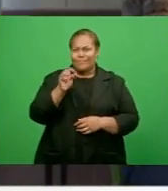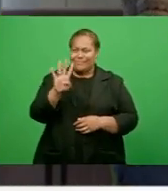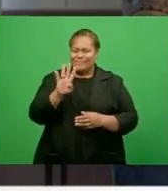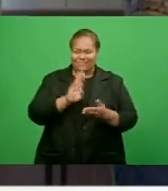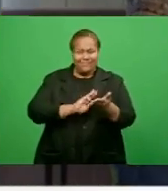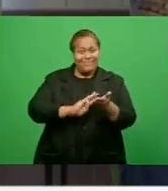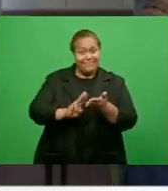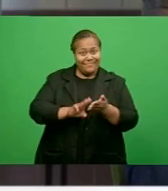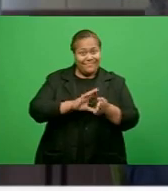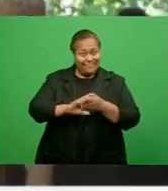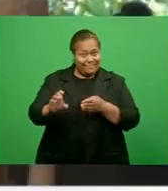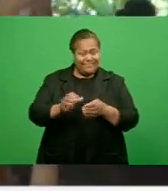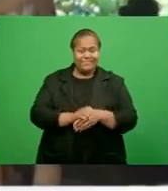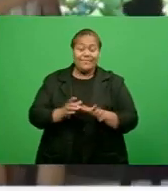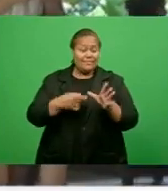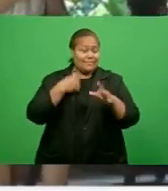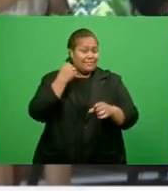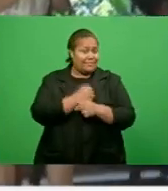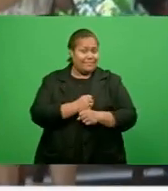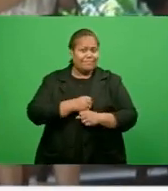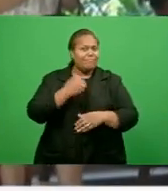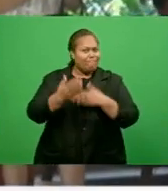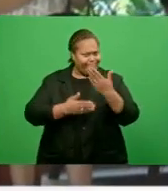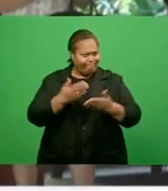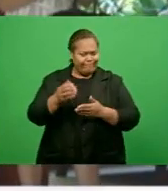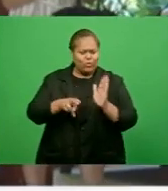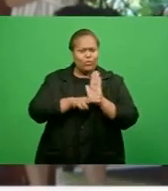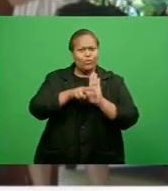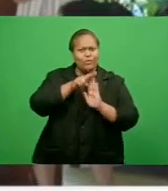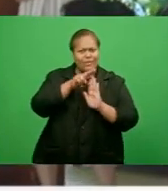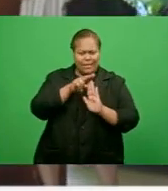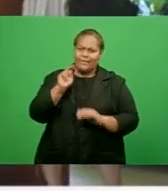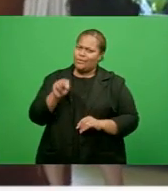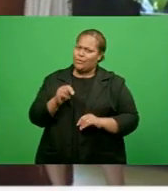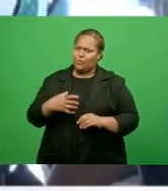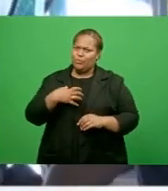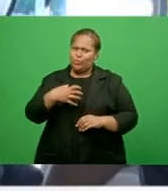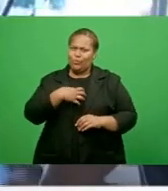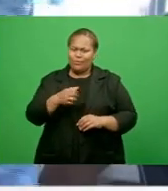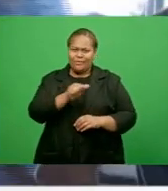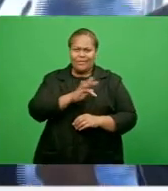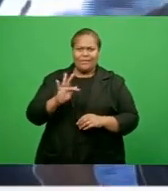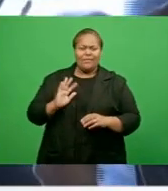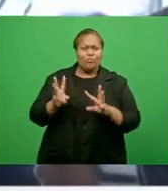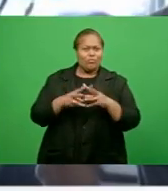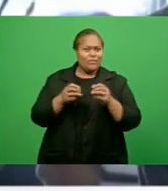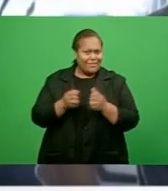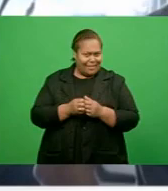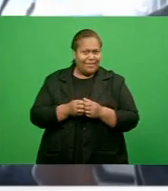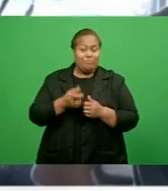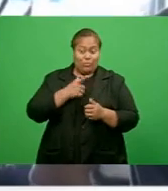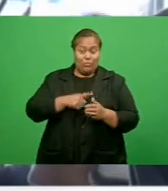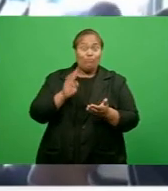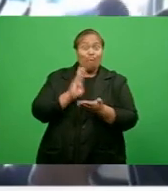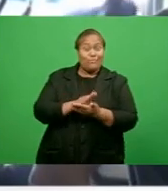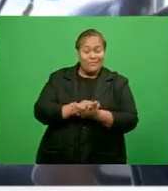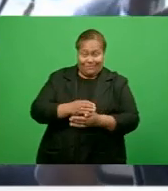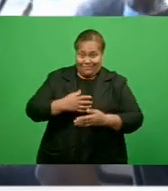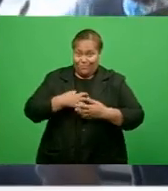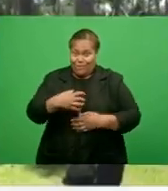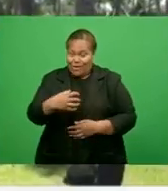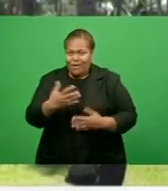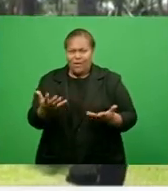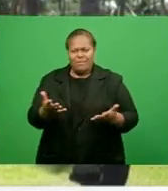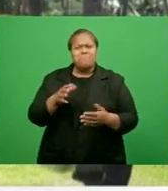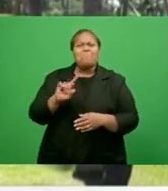Kayum has also revealed that hotels are needing more staff on weekends due to increased bookings, but workers are reluctant to return for